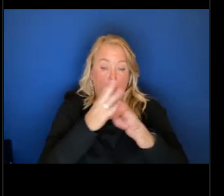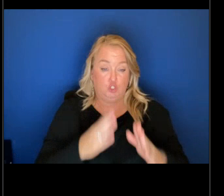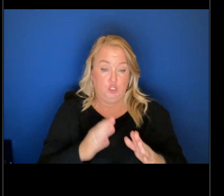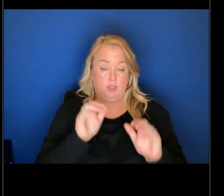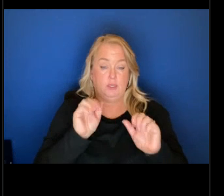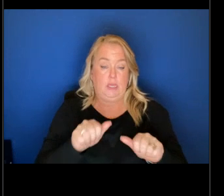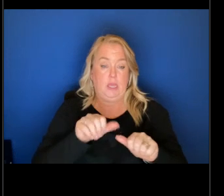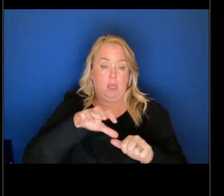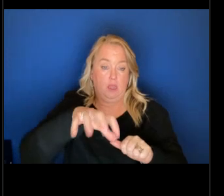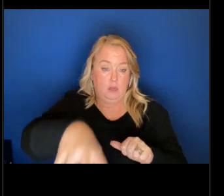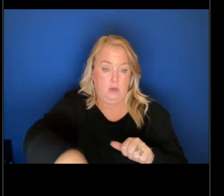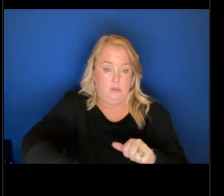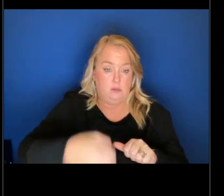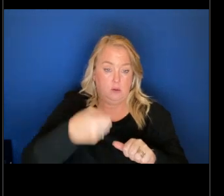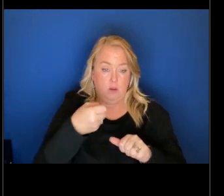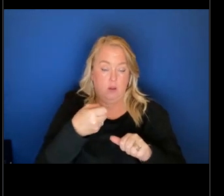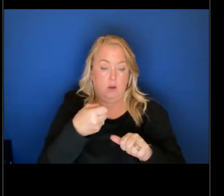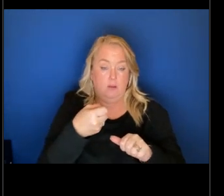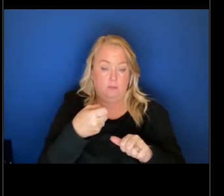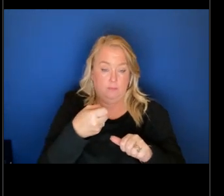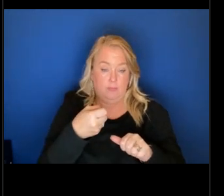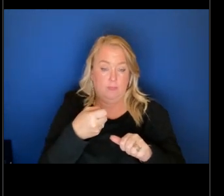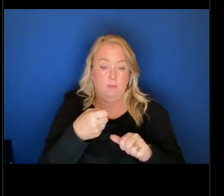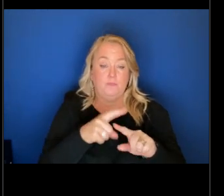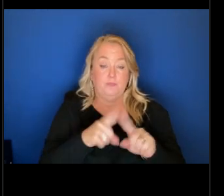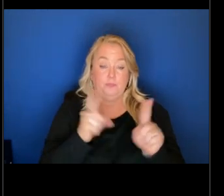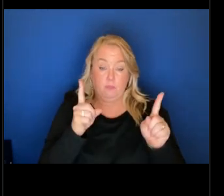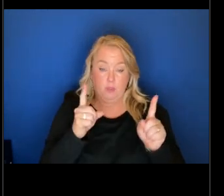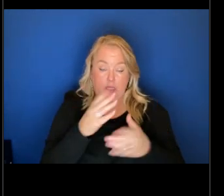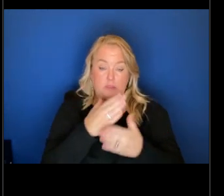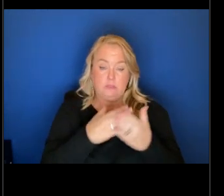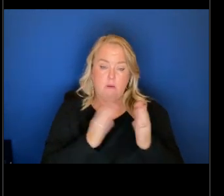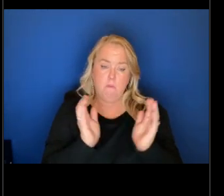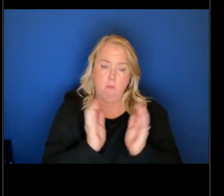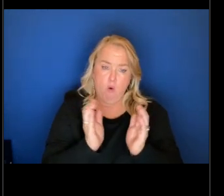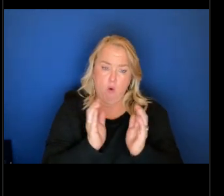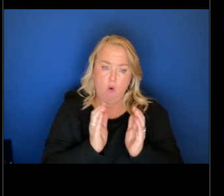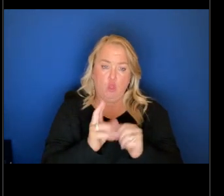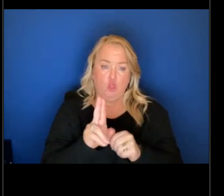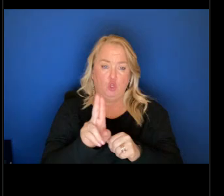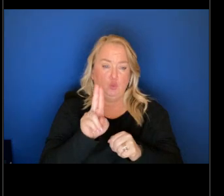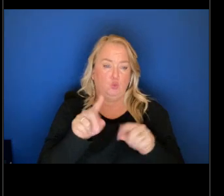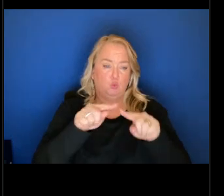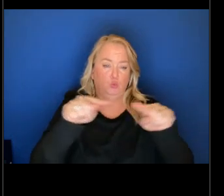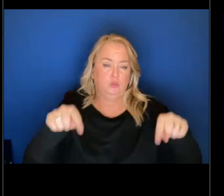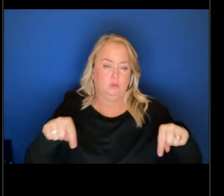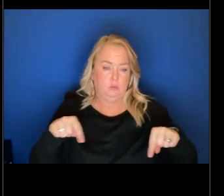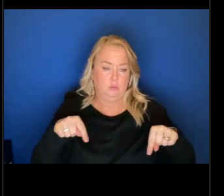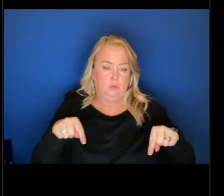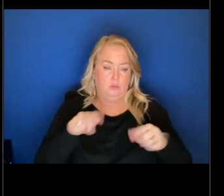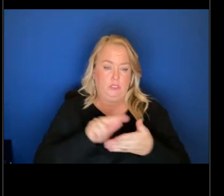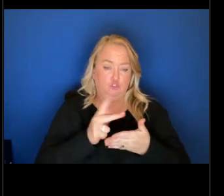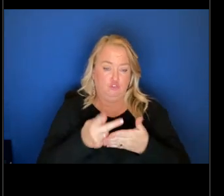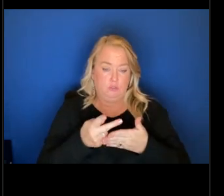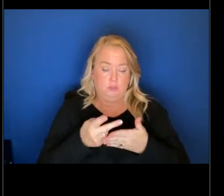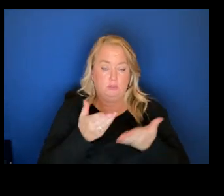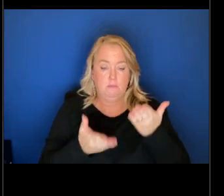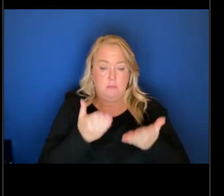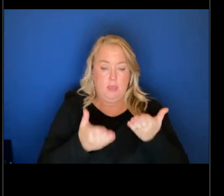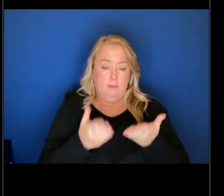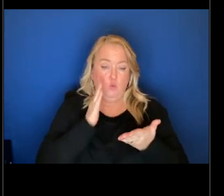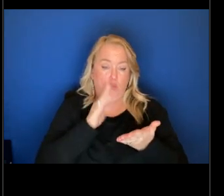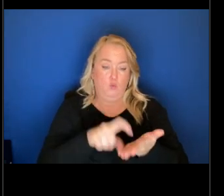down into the bowl. However, some very small U-shaped kitchens